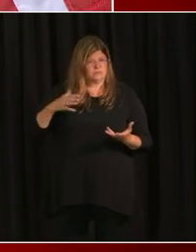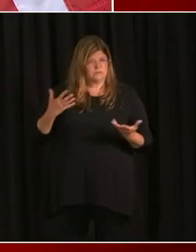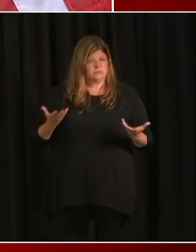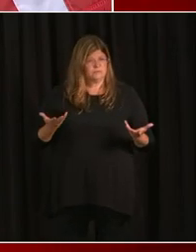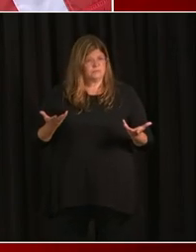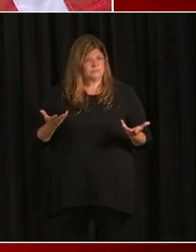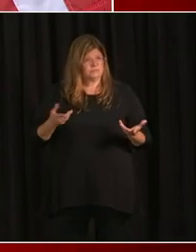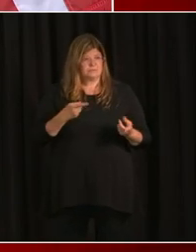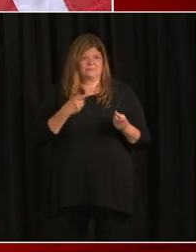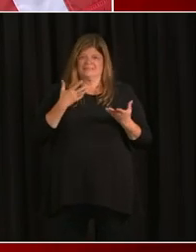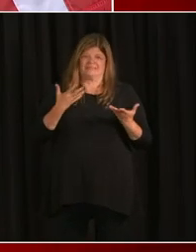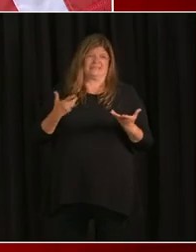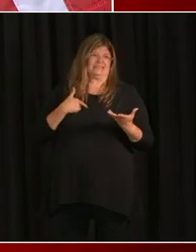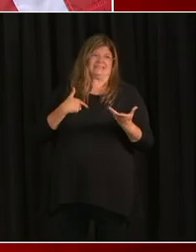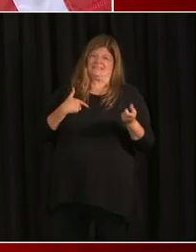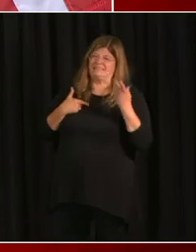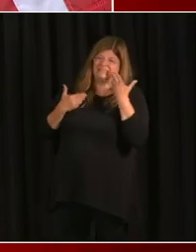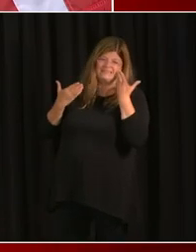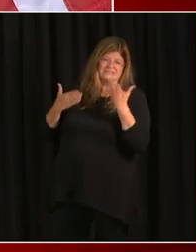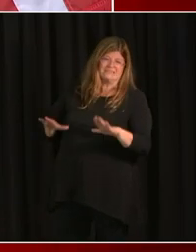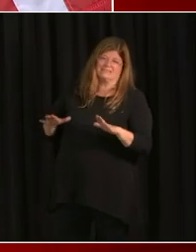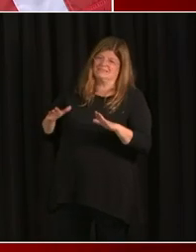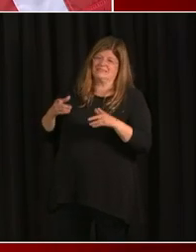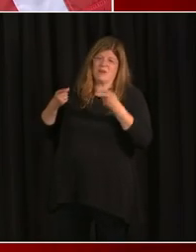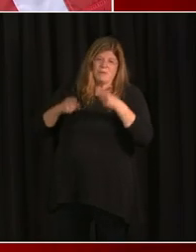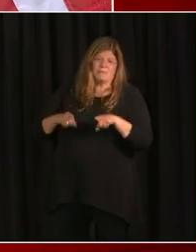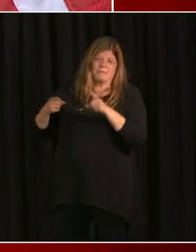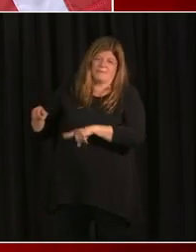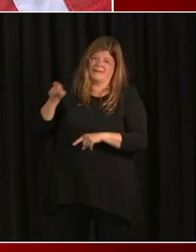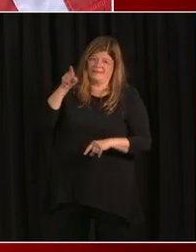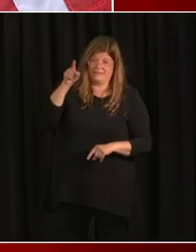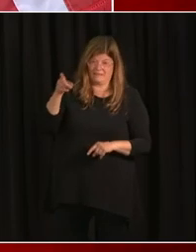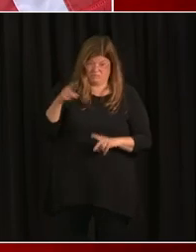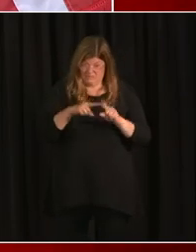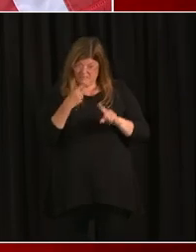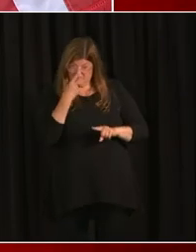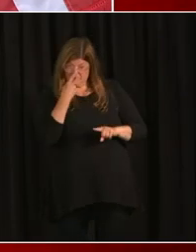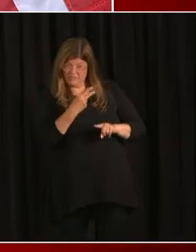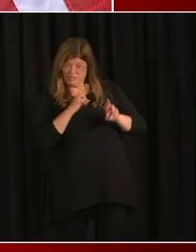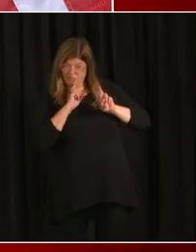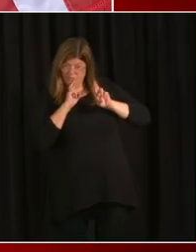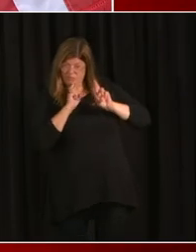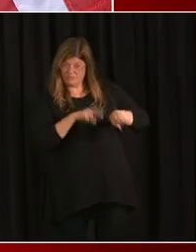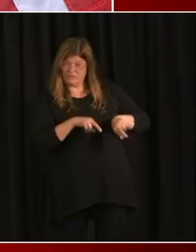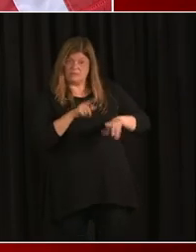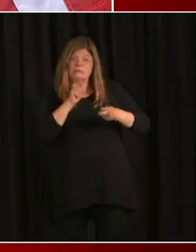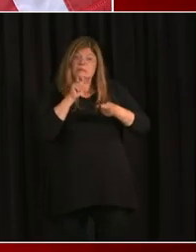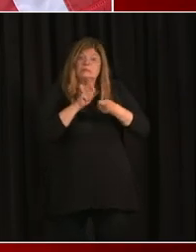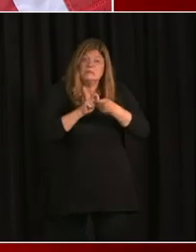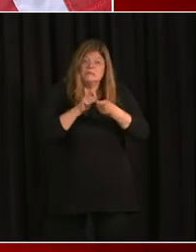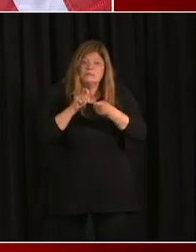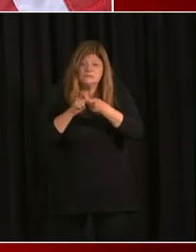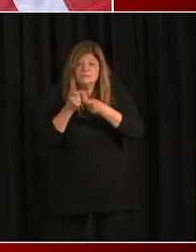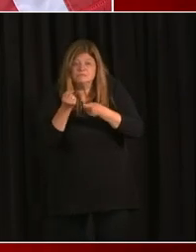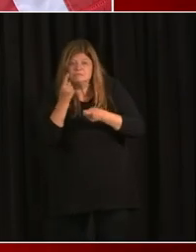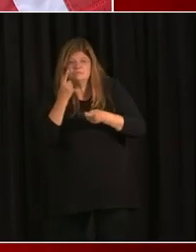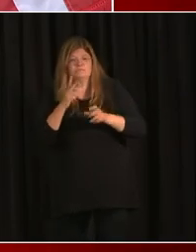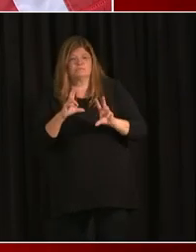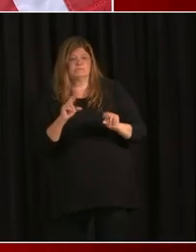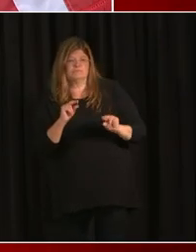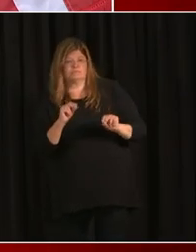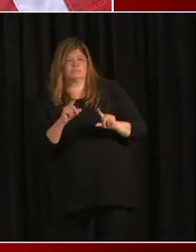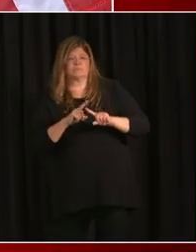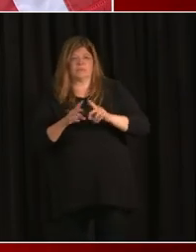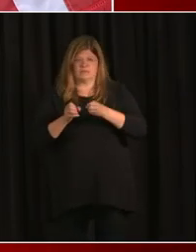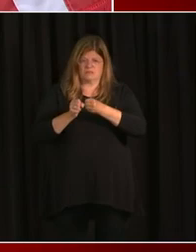I've certainly seen the reports that you have seen, in that there are people being